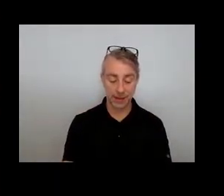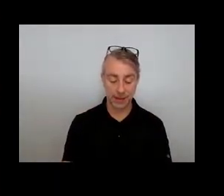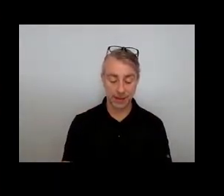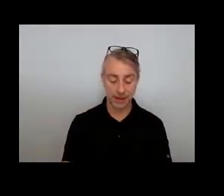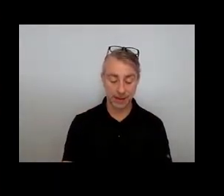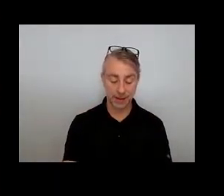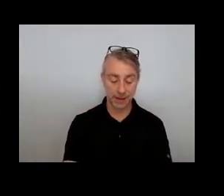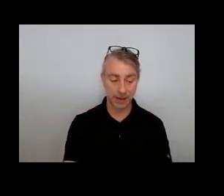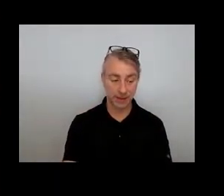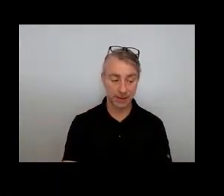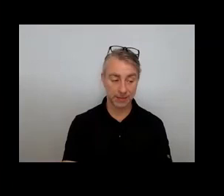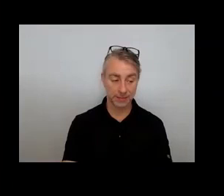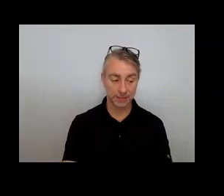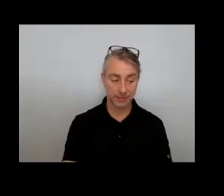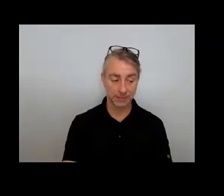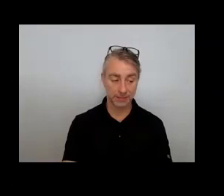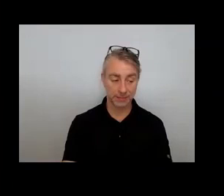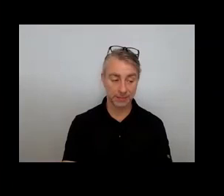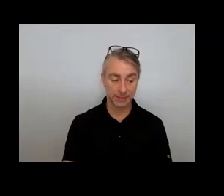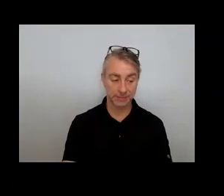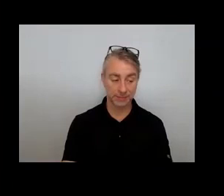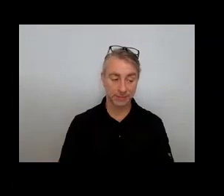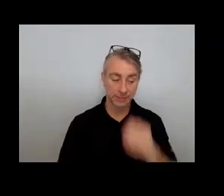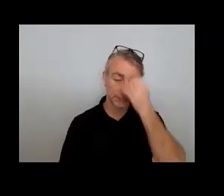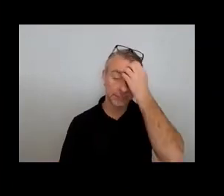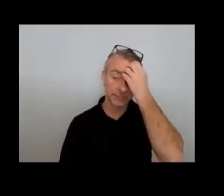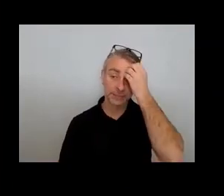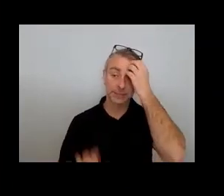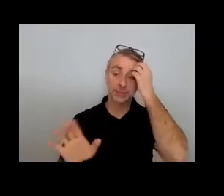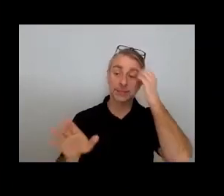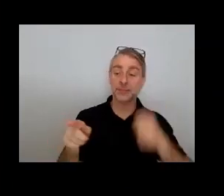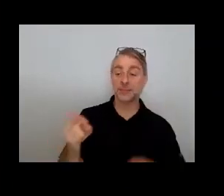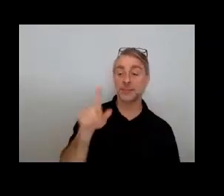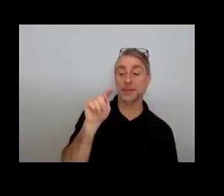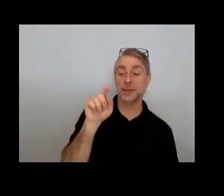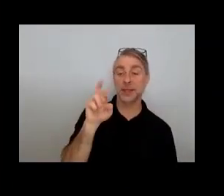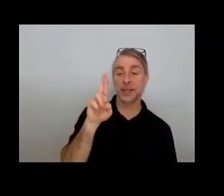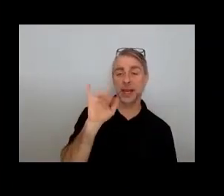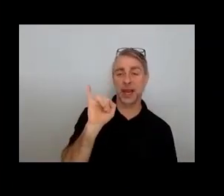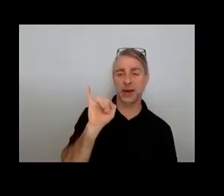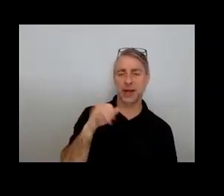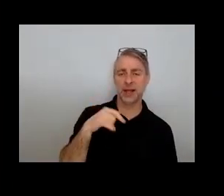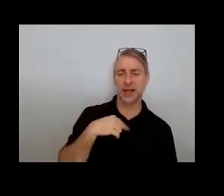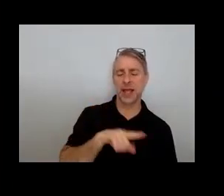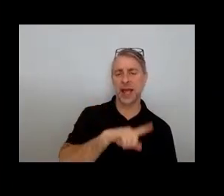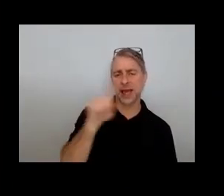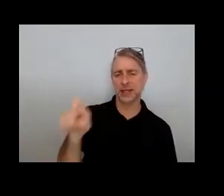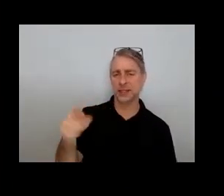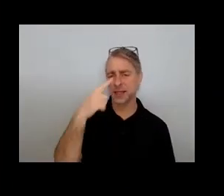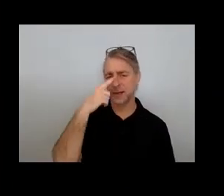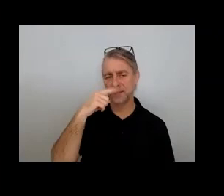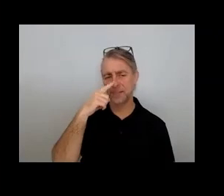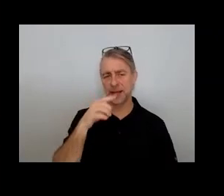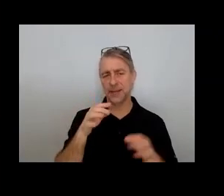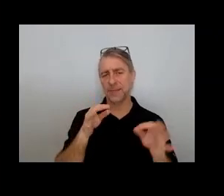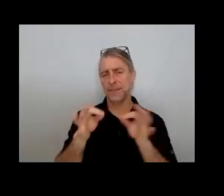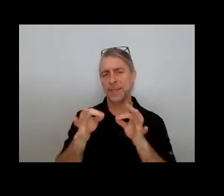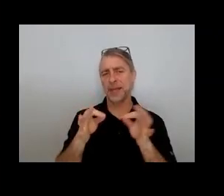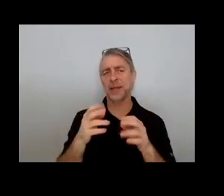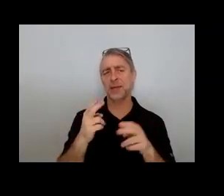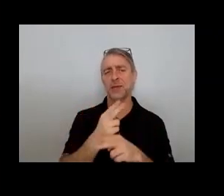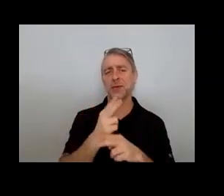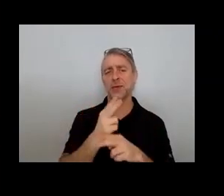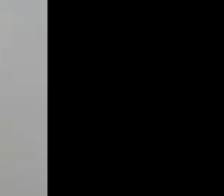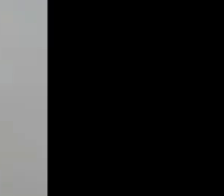back to. I'm going to go back to some things in your presentation, Terry. Can you speak to a little bit about using artificial intelligence or